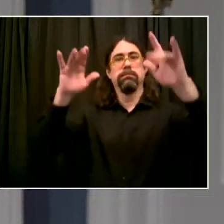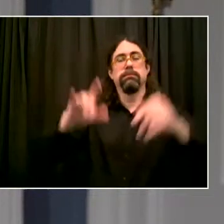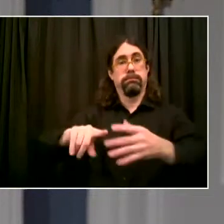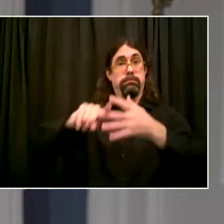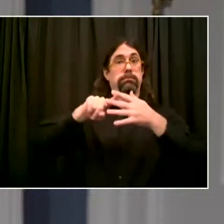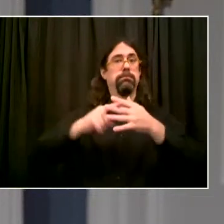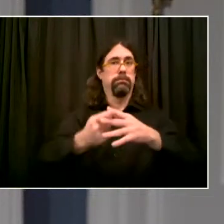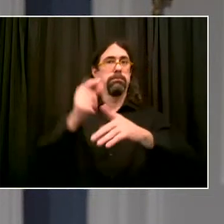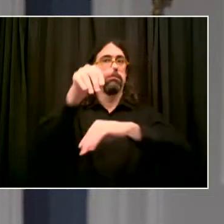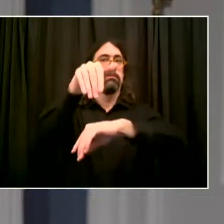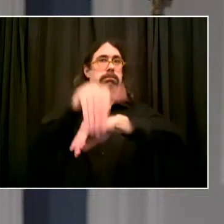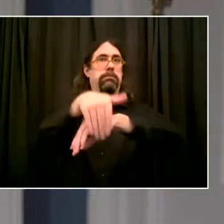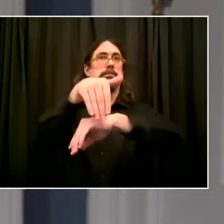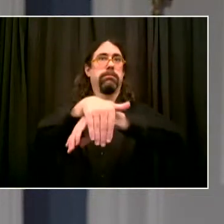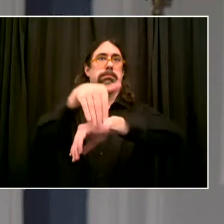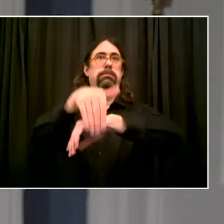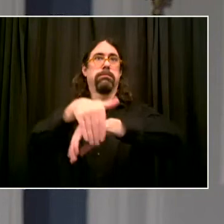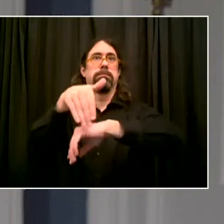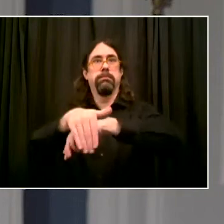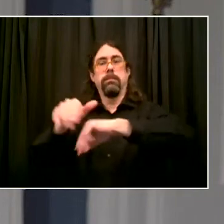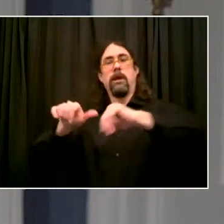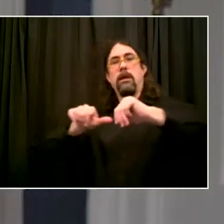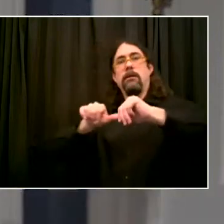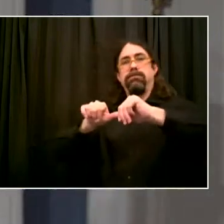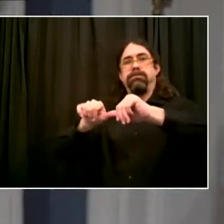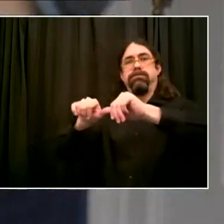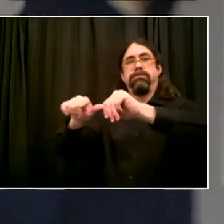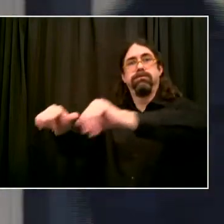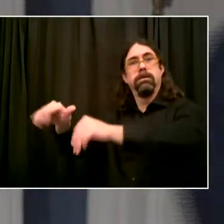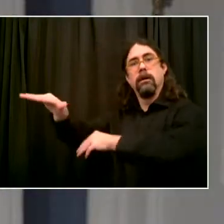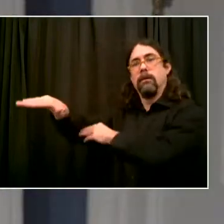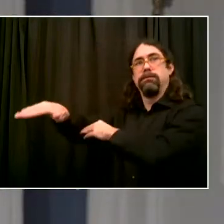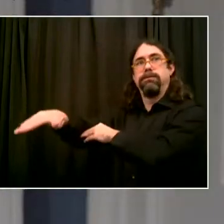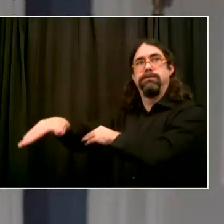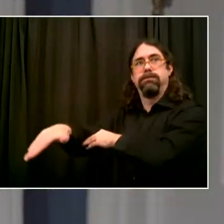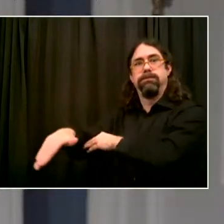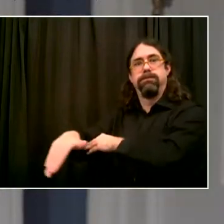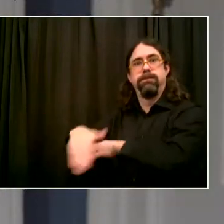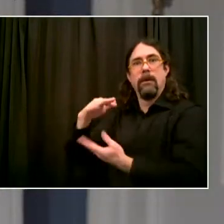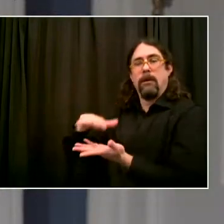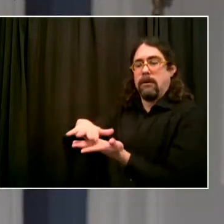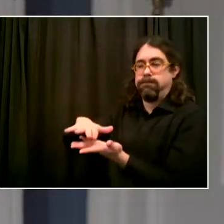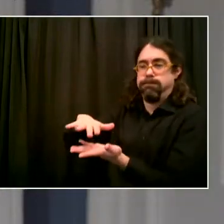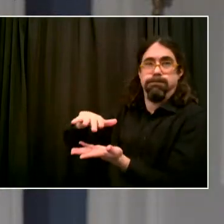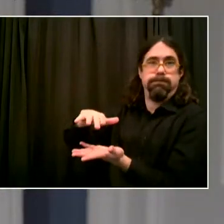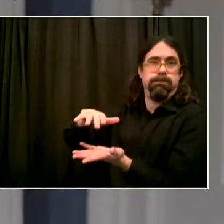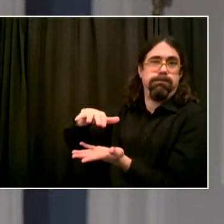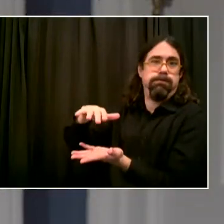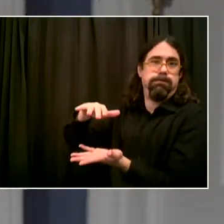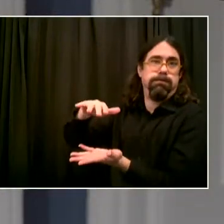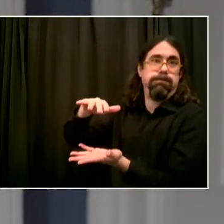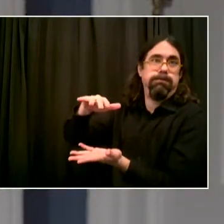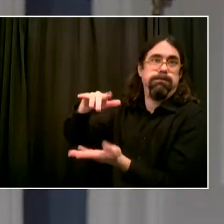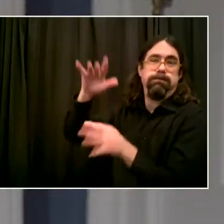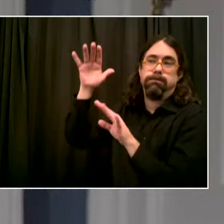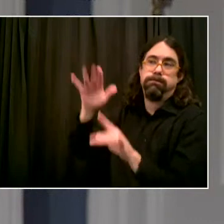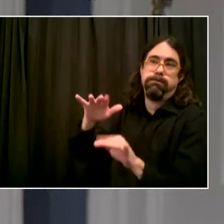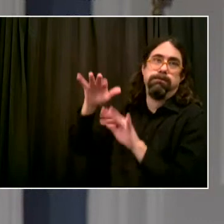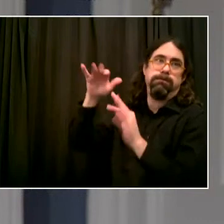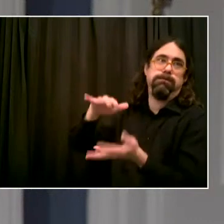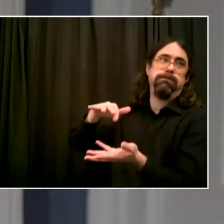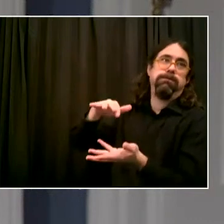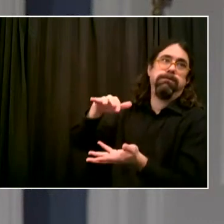then all through Monday and Tuesday. And we could actually have about 4 to 5 inches on the ground Monday morning for the